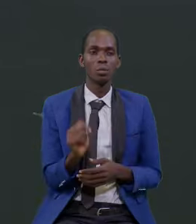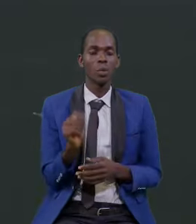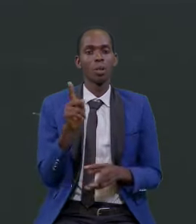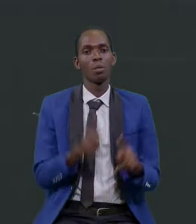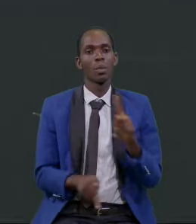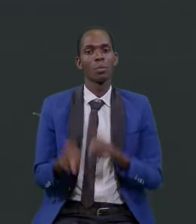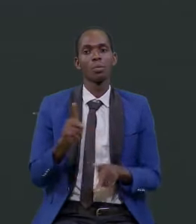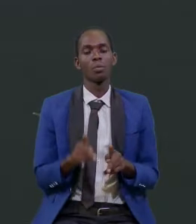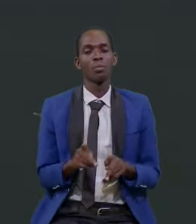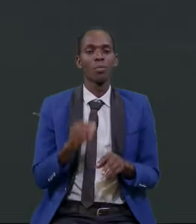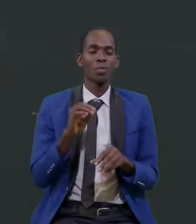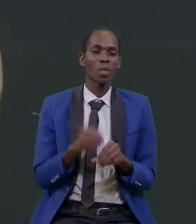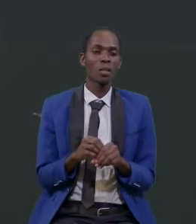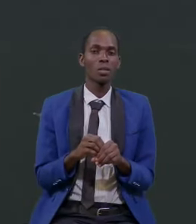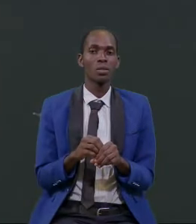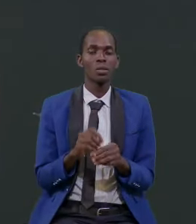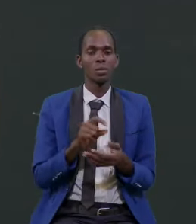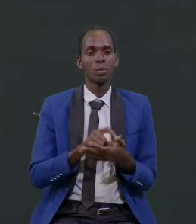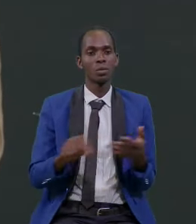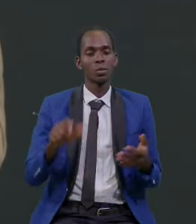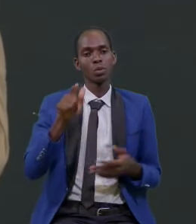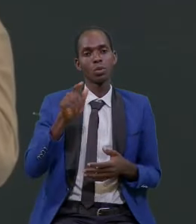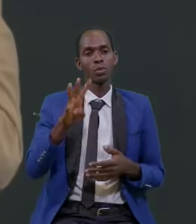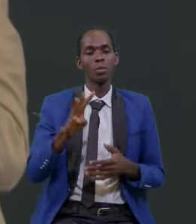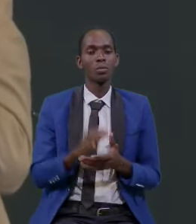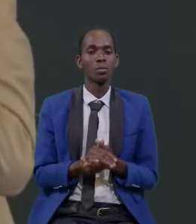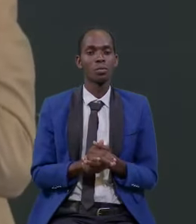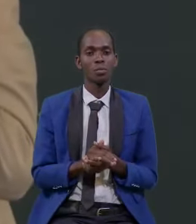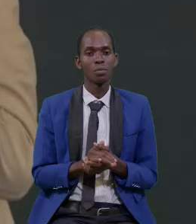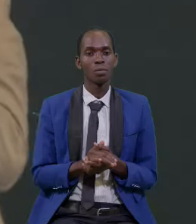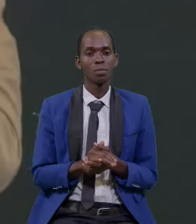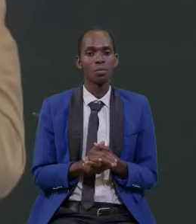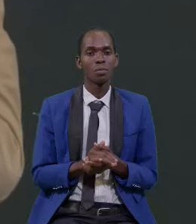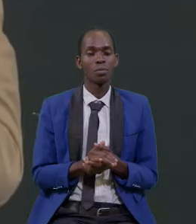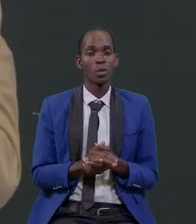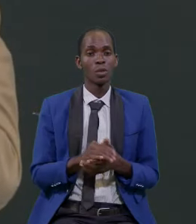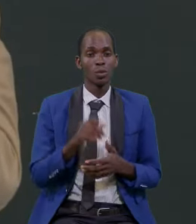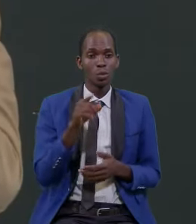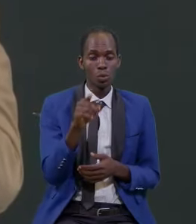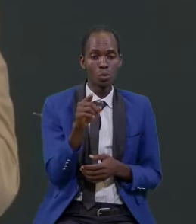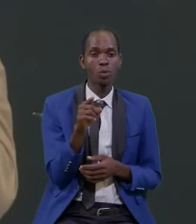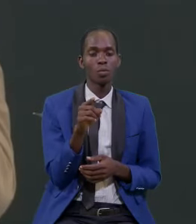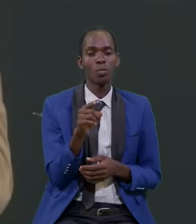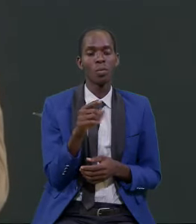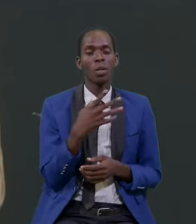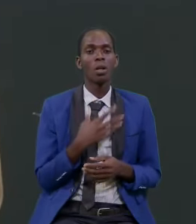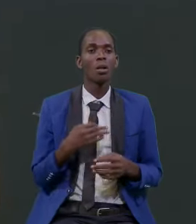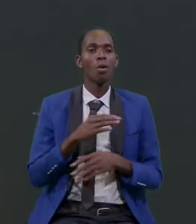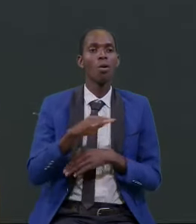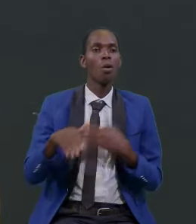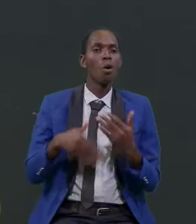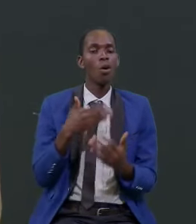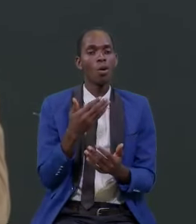he tells us in verse 24, in verse 24, you and all ye and all